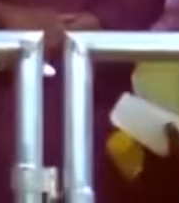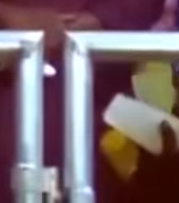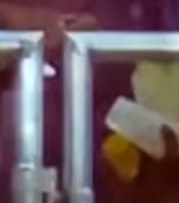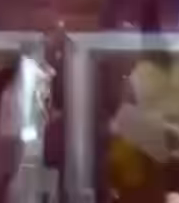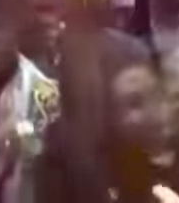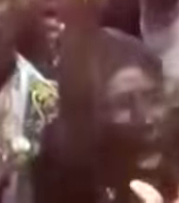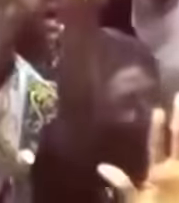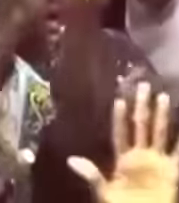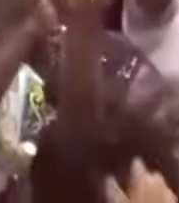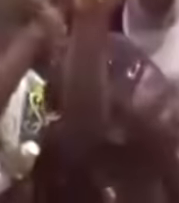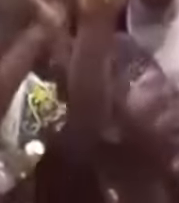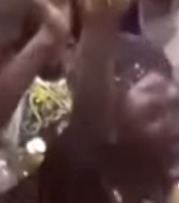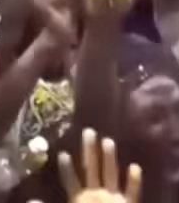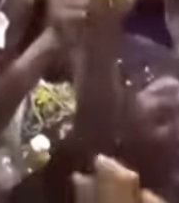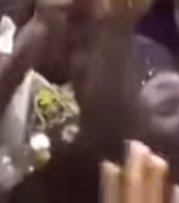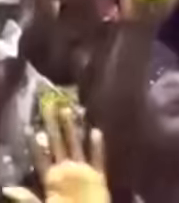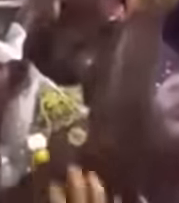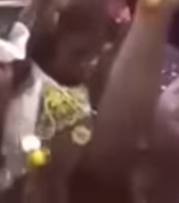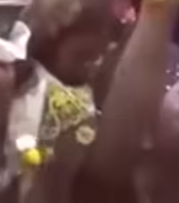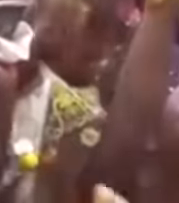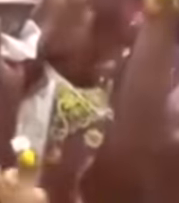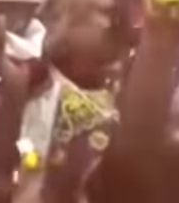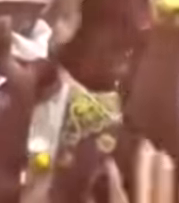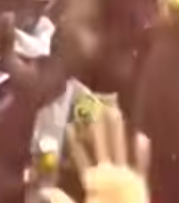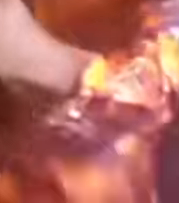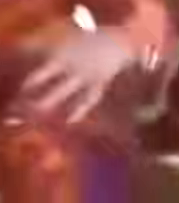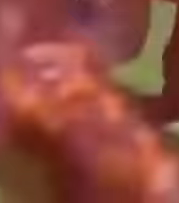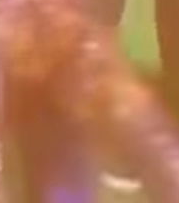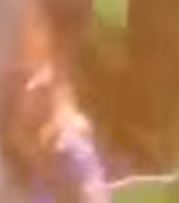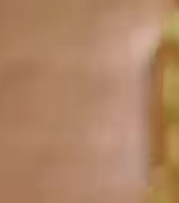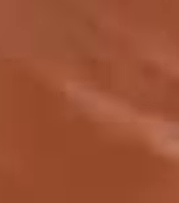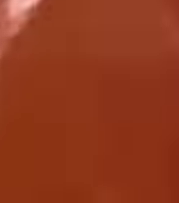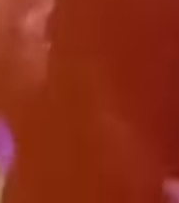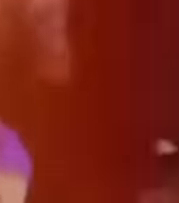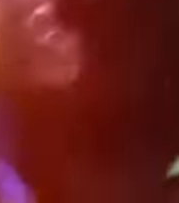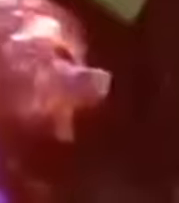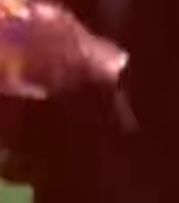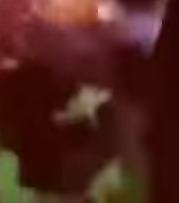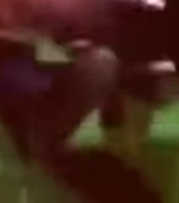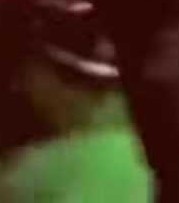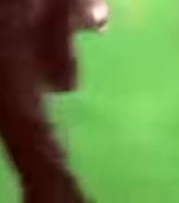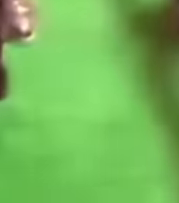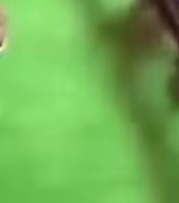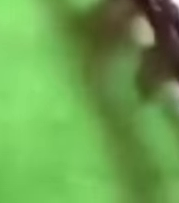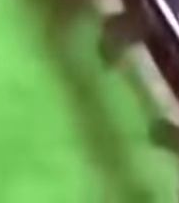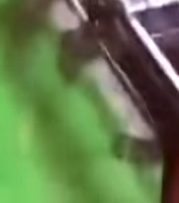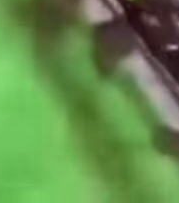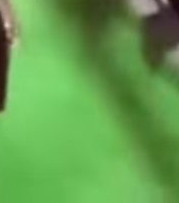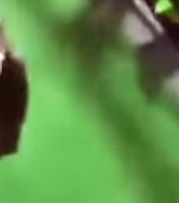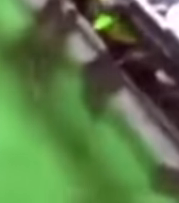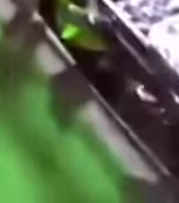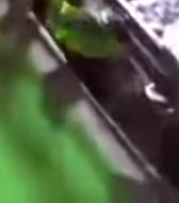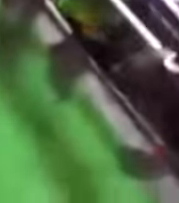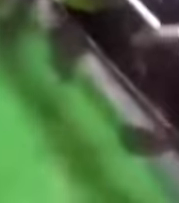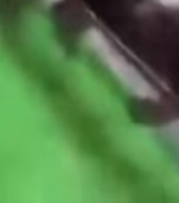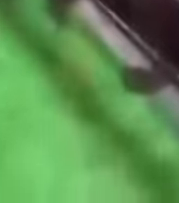Amen. Expire by fire. Amen. expire by fire.